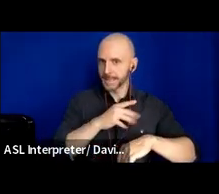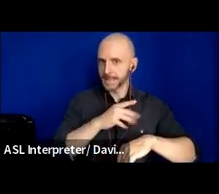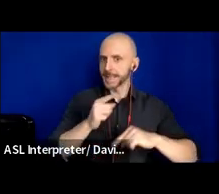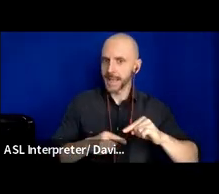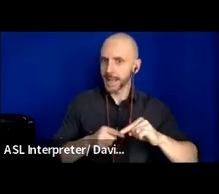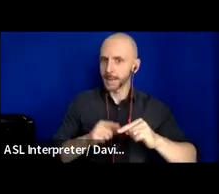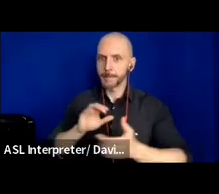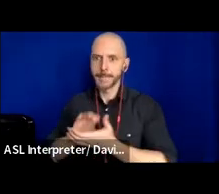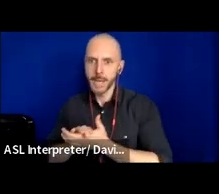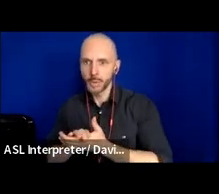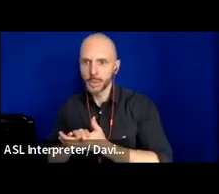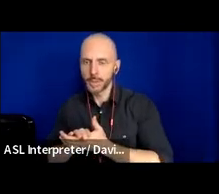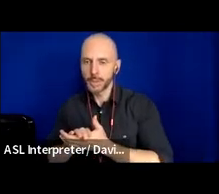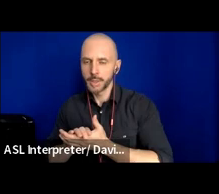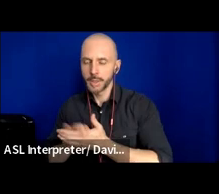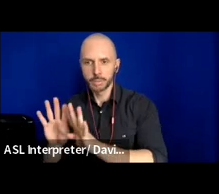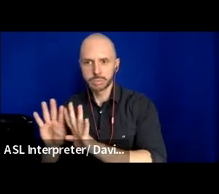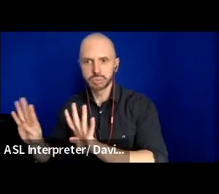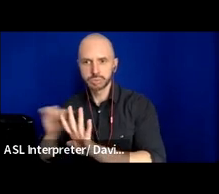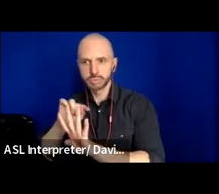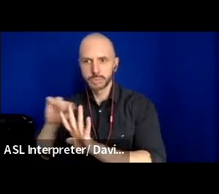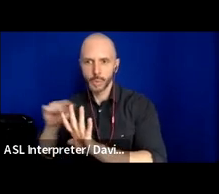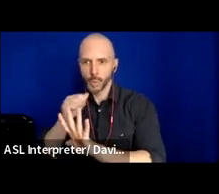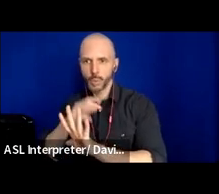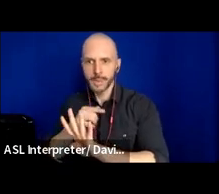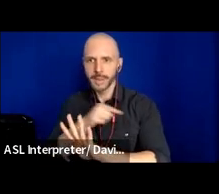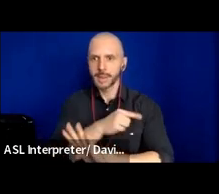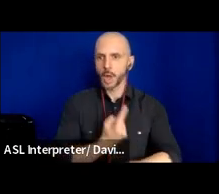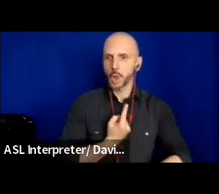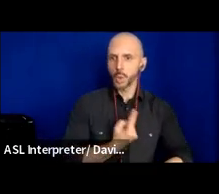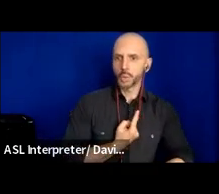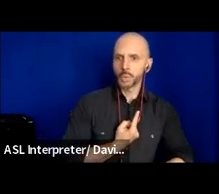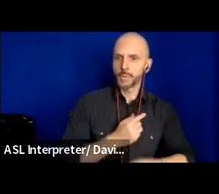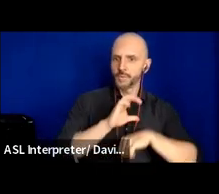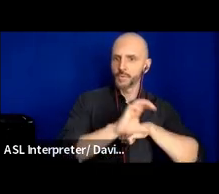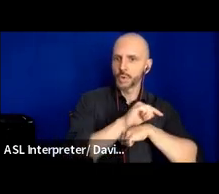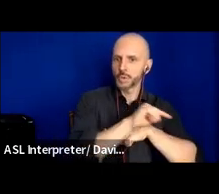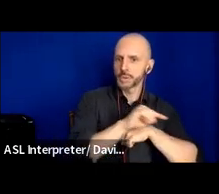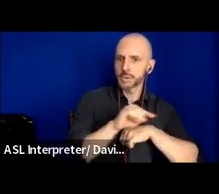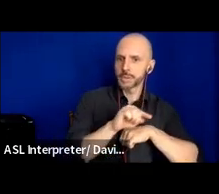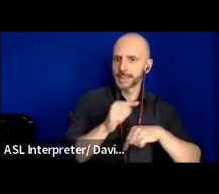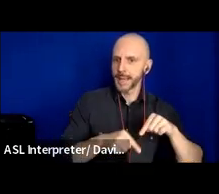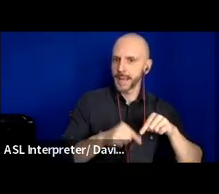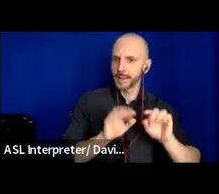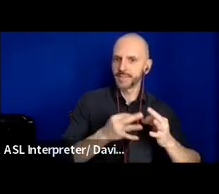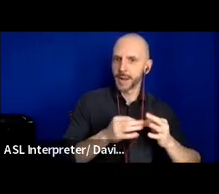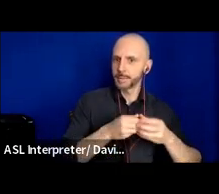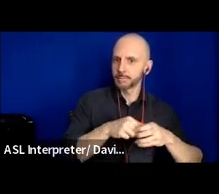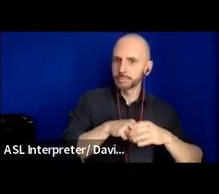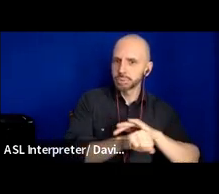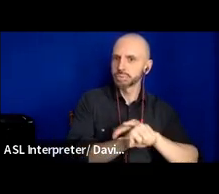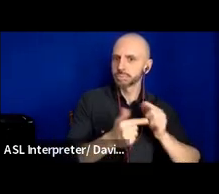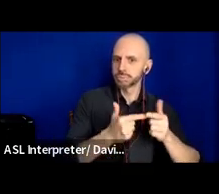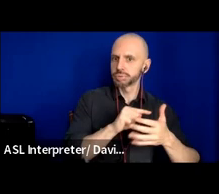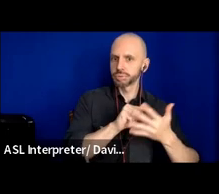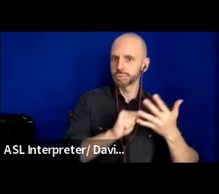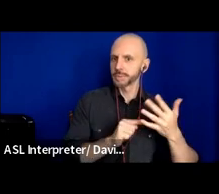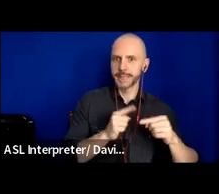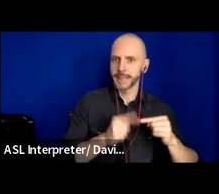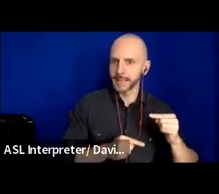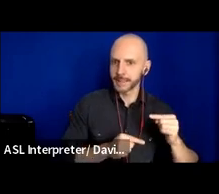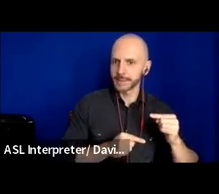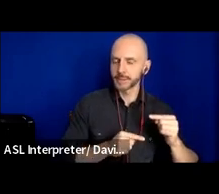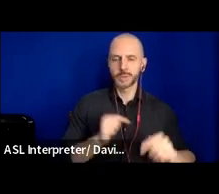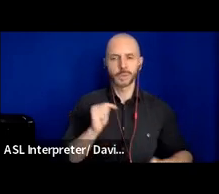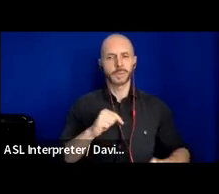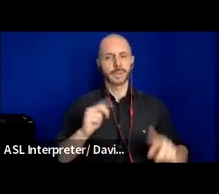just so that we understand that, there's an idea of Canada, and particularly in relation to the United States, around these issues